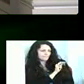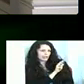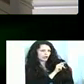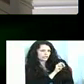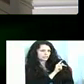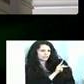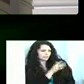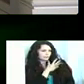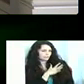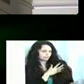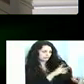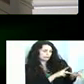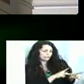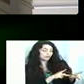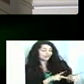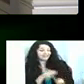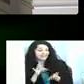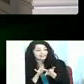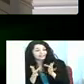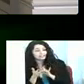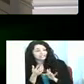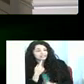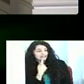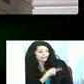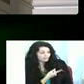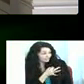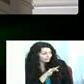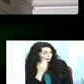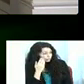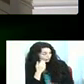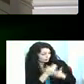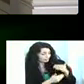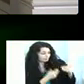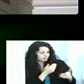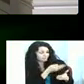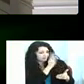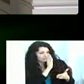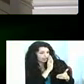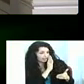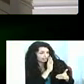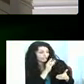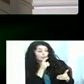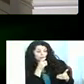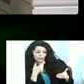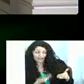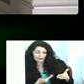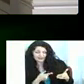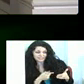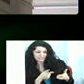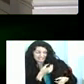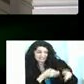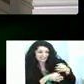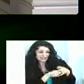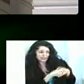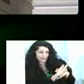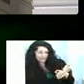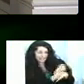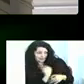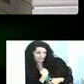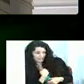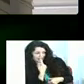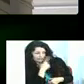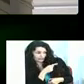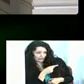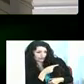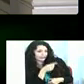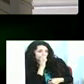answered, "If you knew the generosity of God and who I am, you'd be asking me for a drink, and I would give